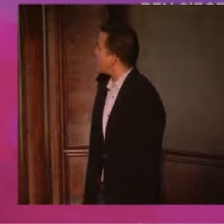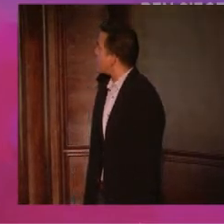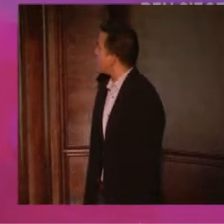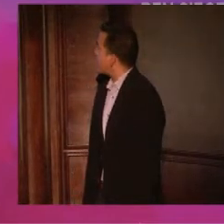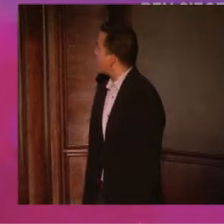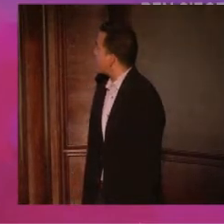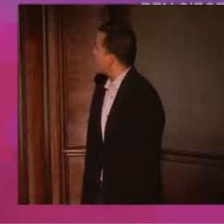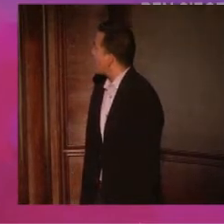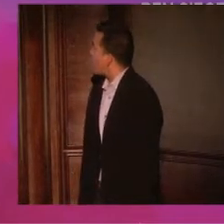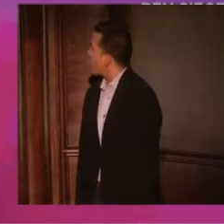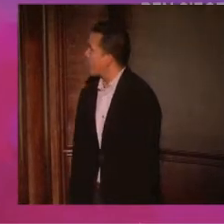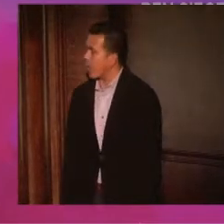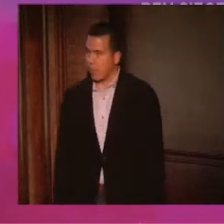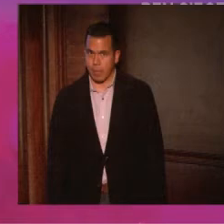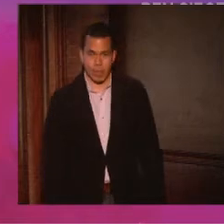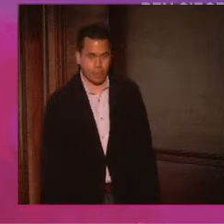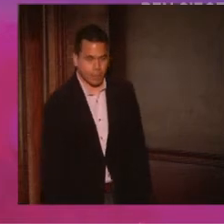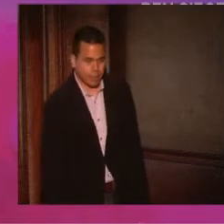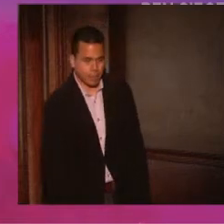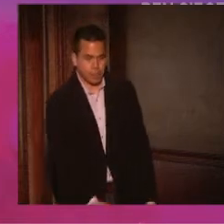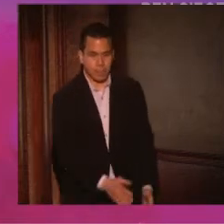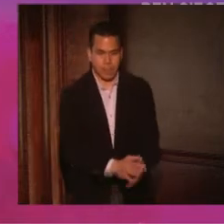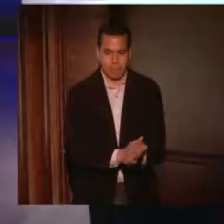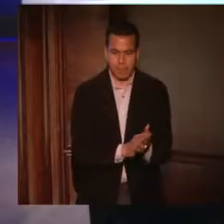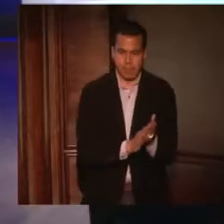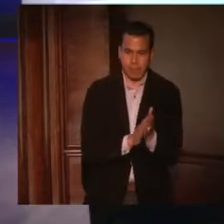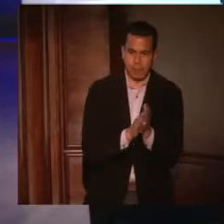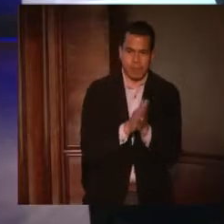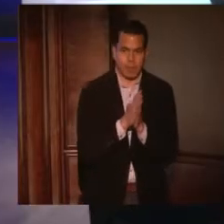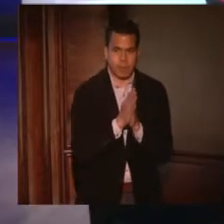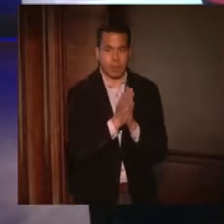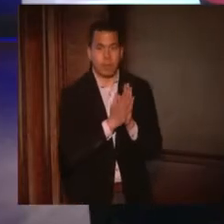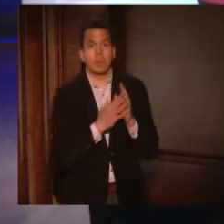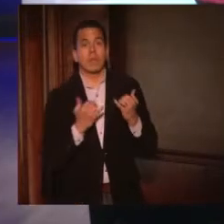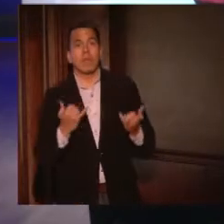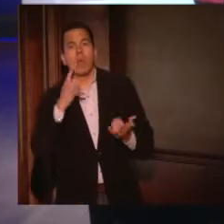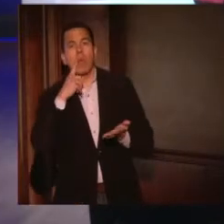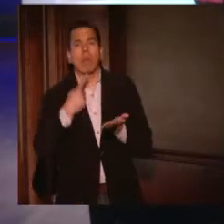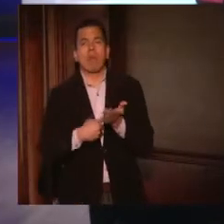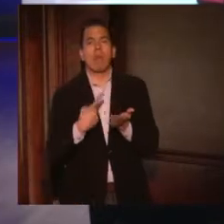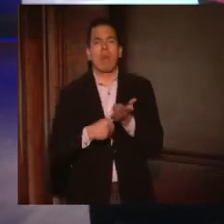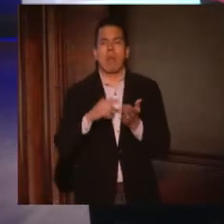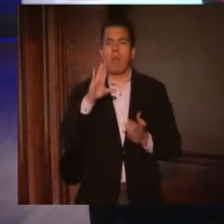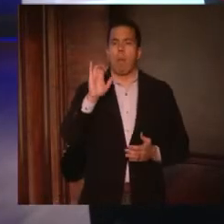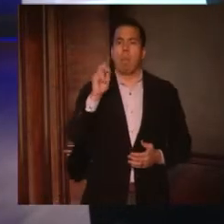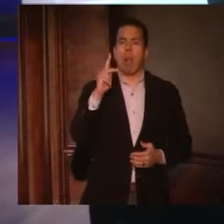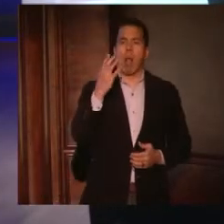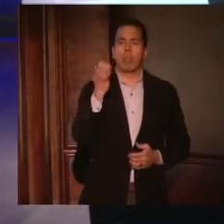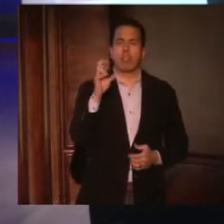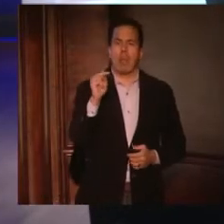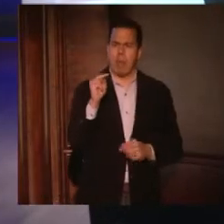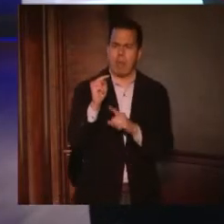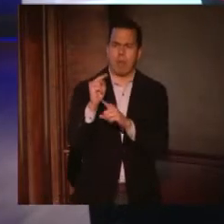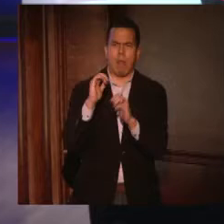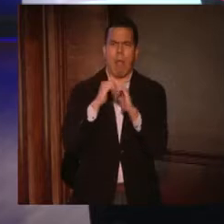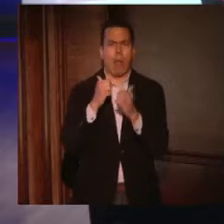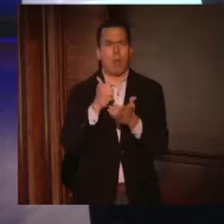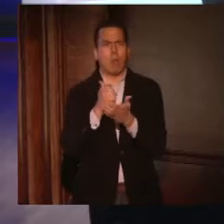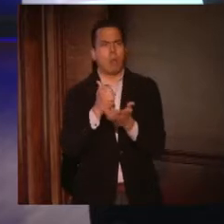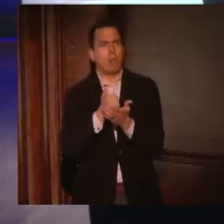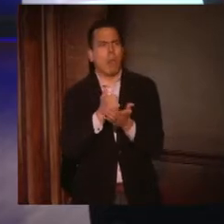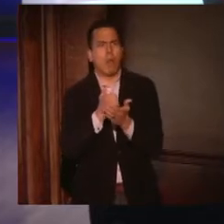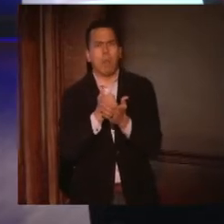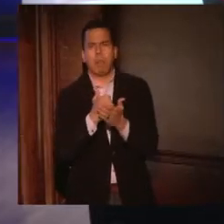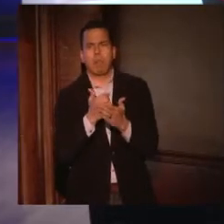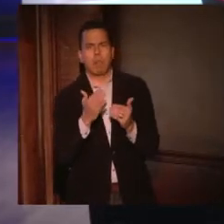All right. So today we're going to be talking a little bit about blockchain and how it can be used for good. I think before we get into all